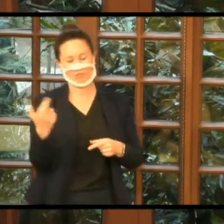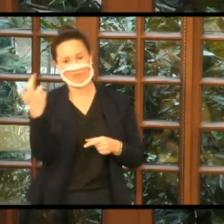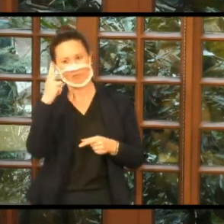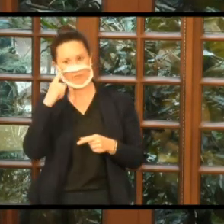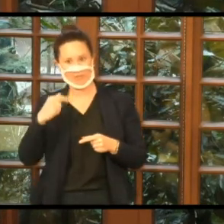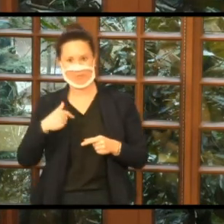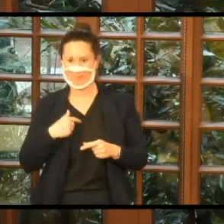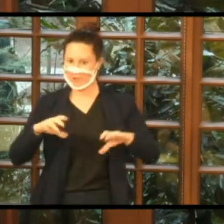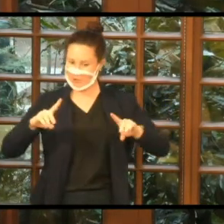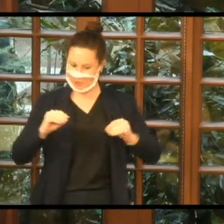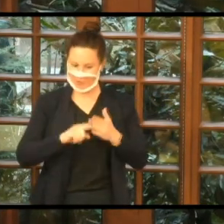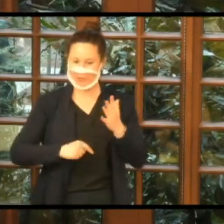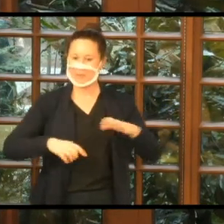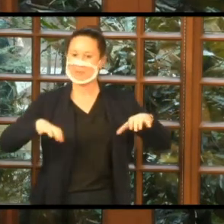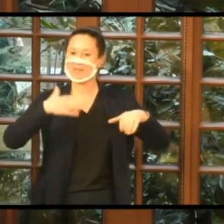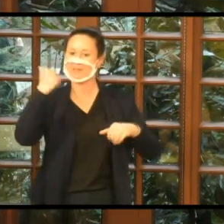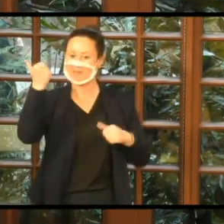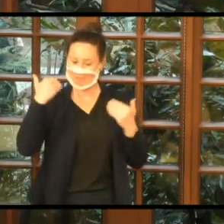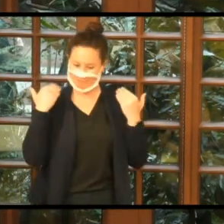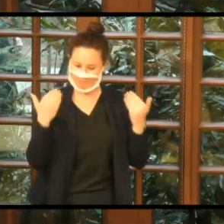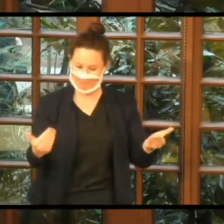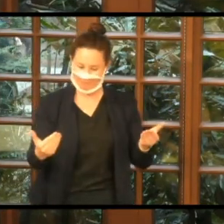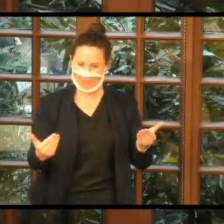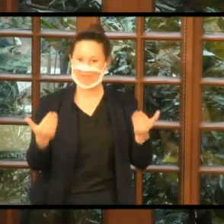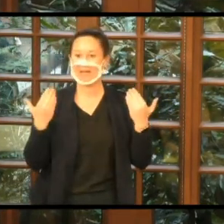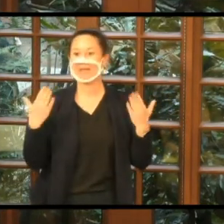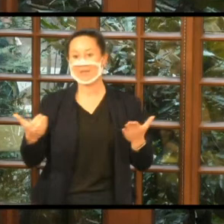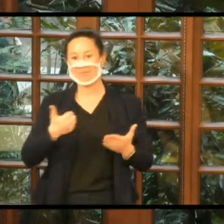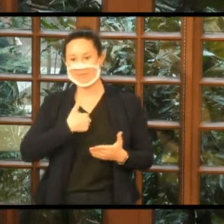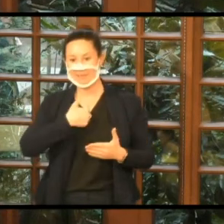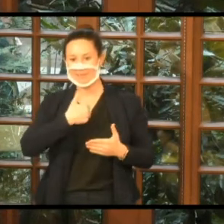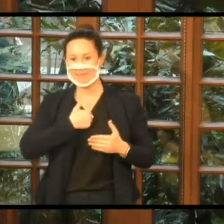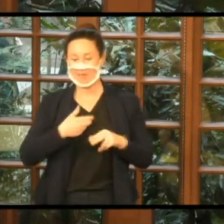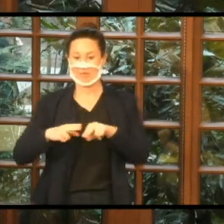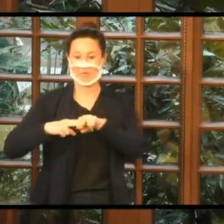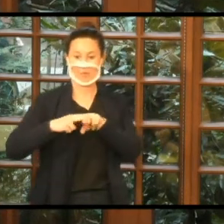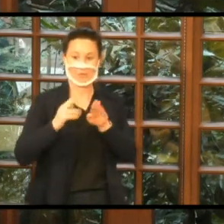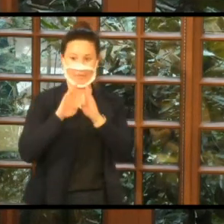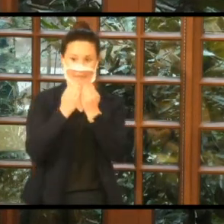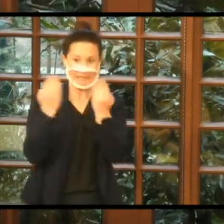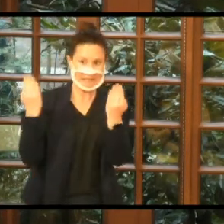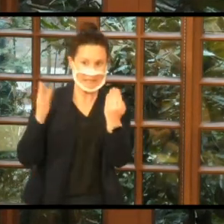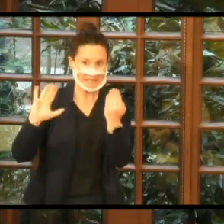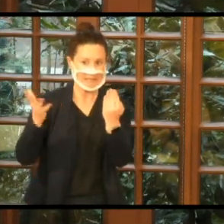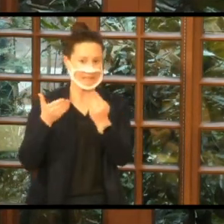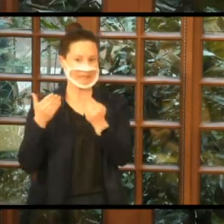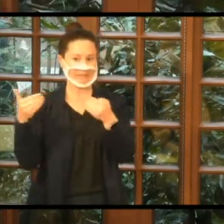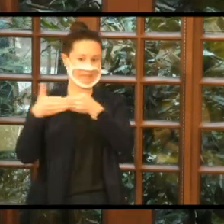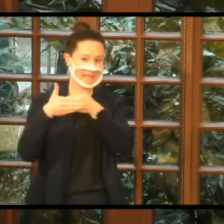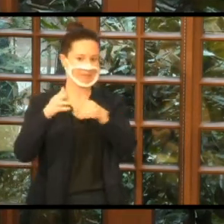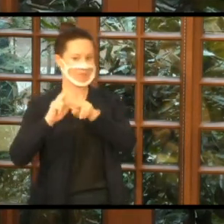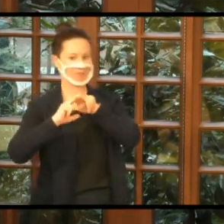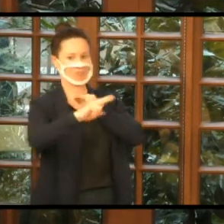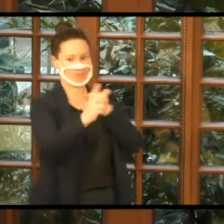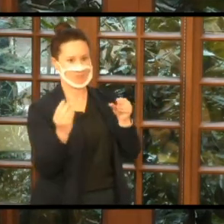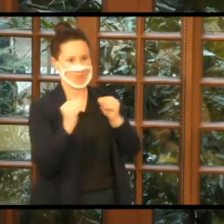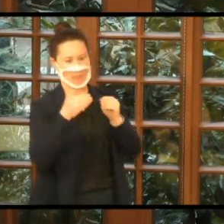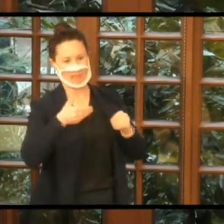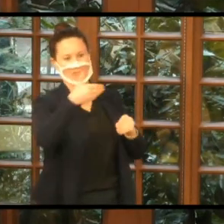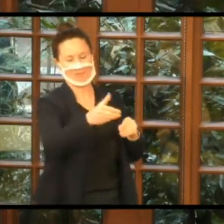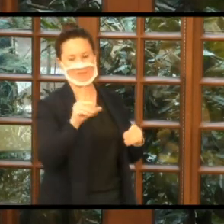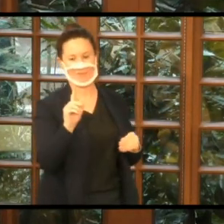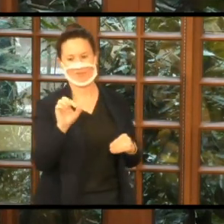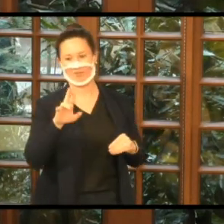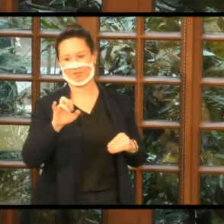do what I do best. I allowed myself to be shuttled an hour north. I got off in Deary and lingered there on the platform. A few